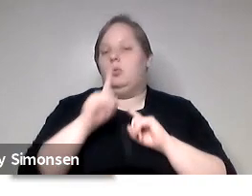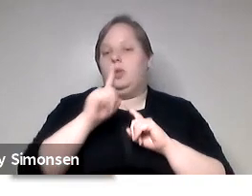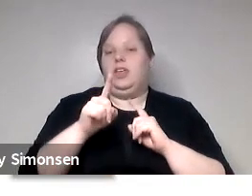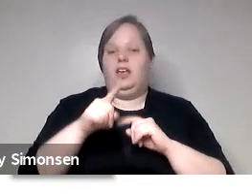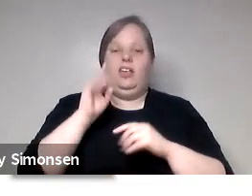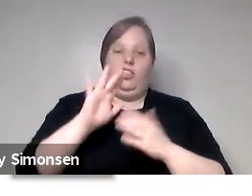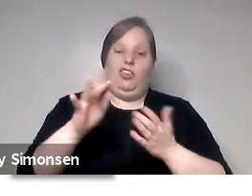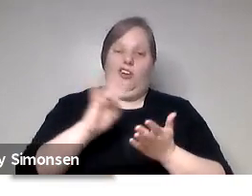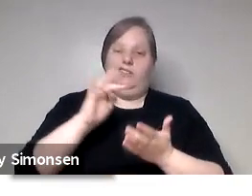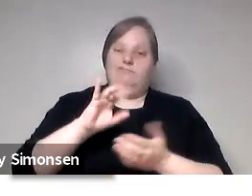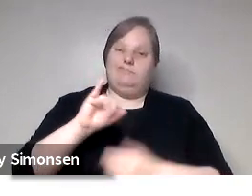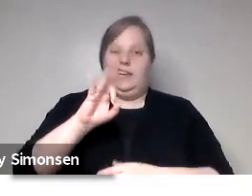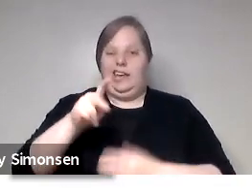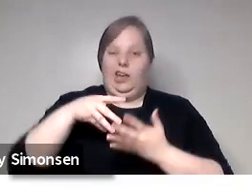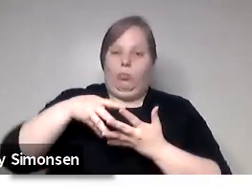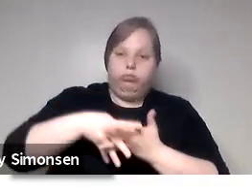very nice.